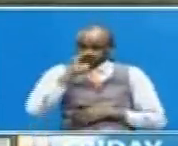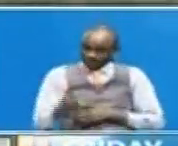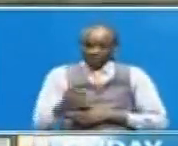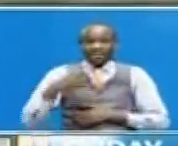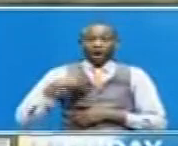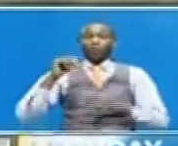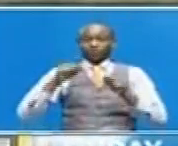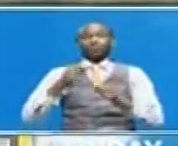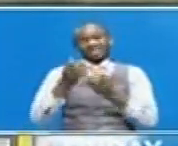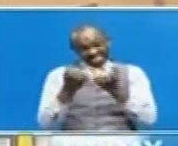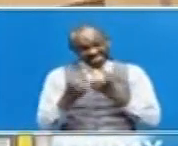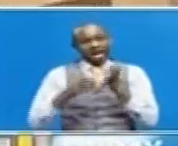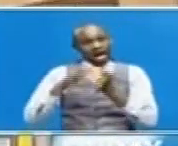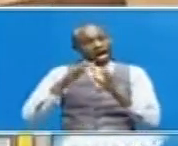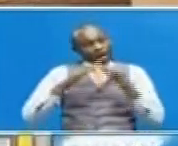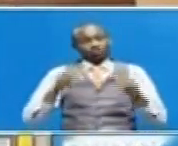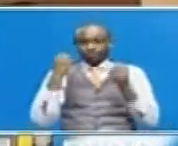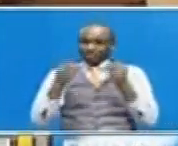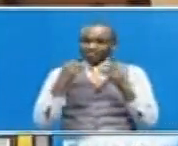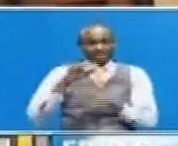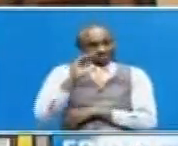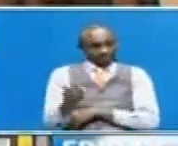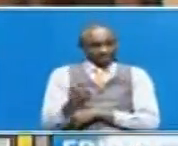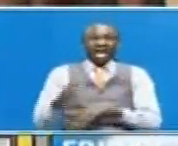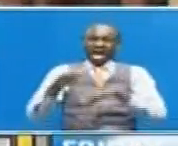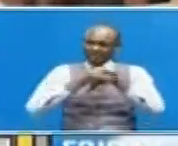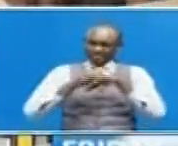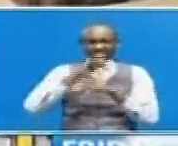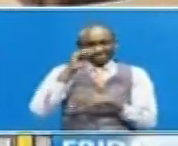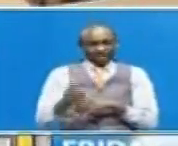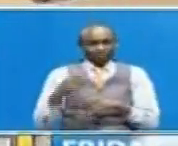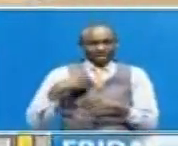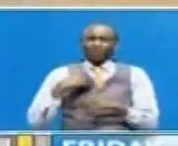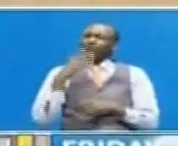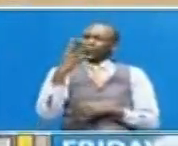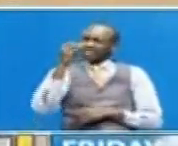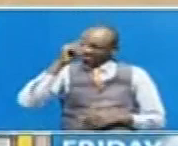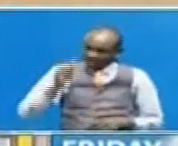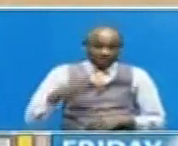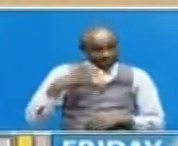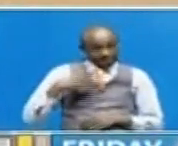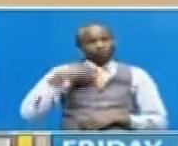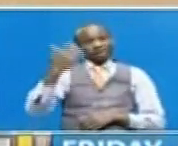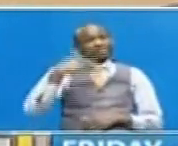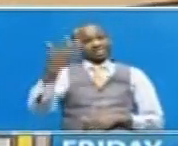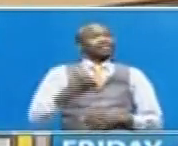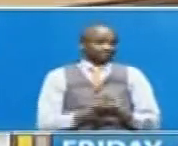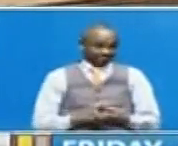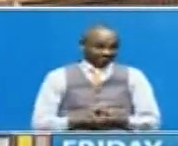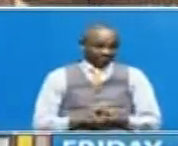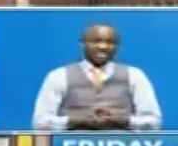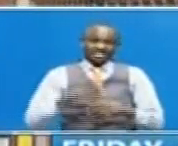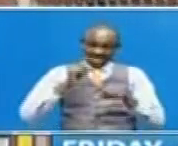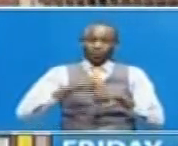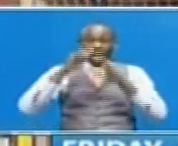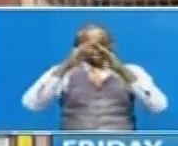housing in sub-Saharan Africa. It is estimated that African cities become home to over 40,000 people every day. The increasing